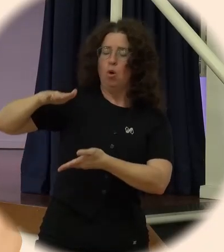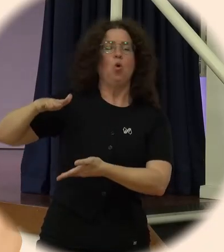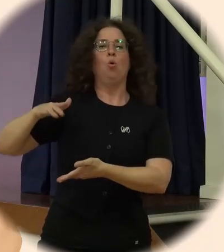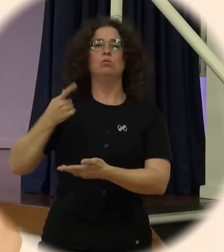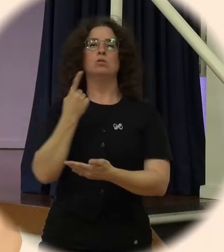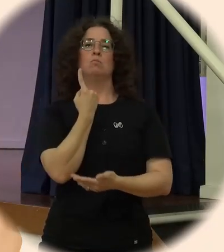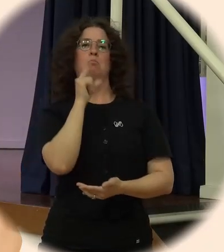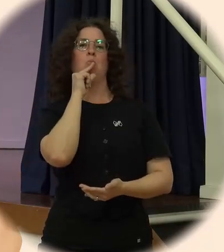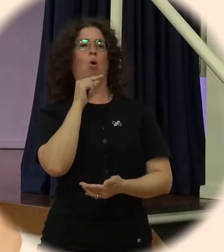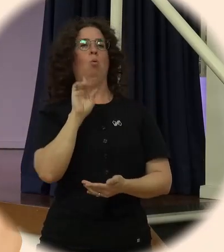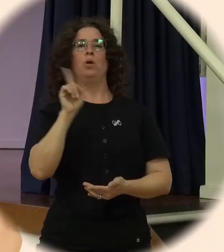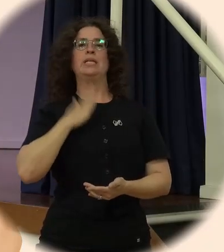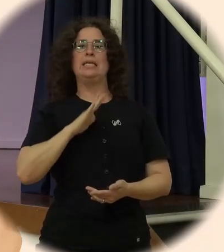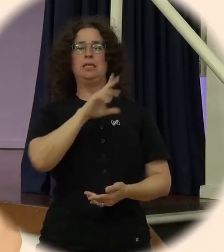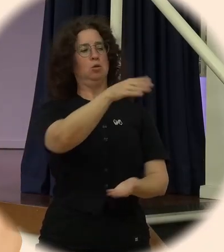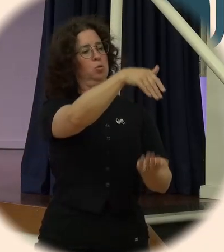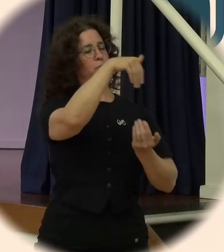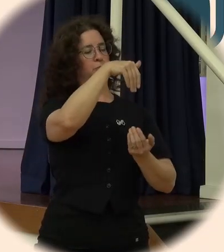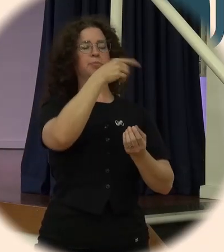shelf.